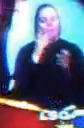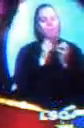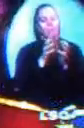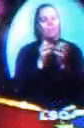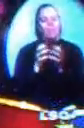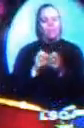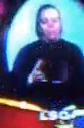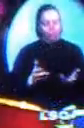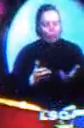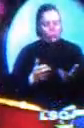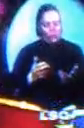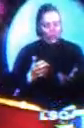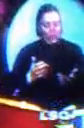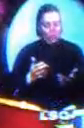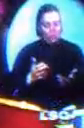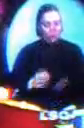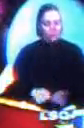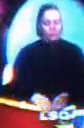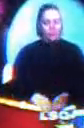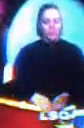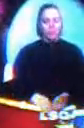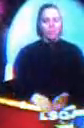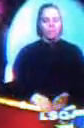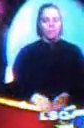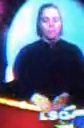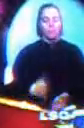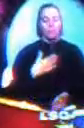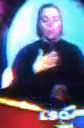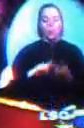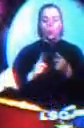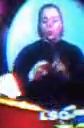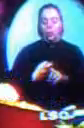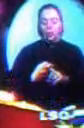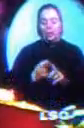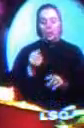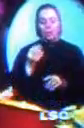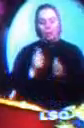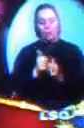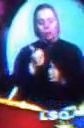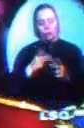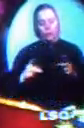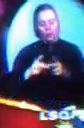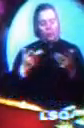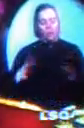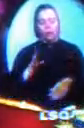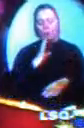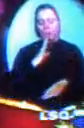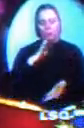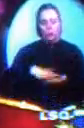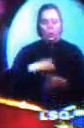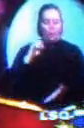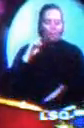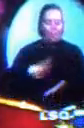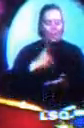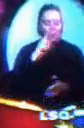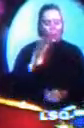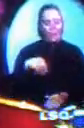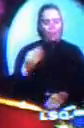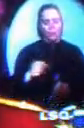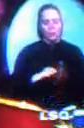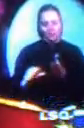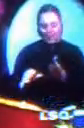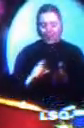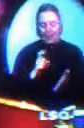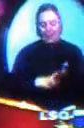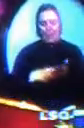Mr. Speaker, my colleague from the Department of Foreign Affairs has already spoken to the compensation plans that are available. The deadline was just yesterday, and they'll